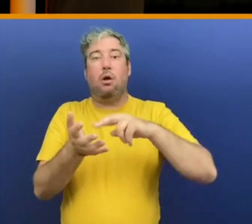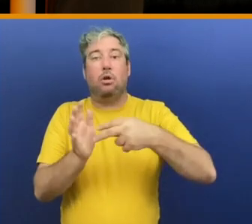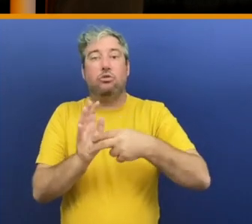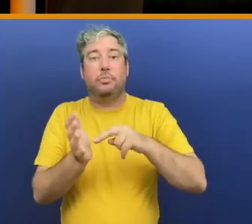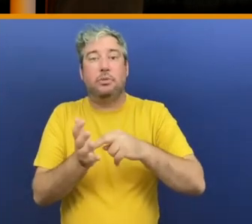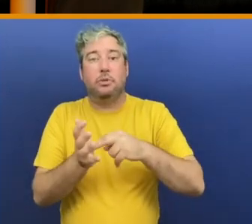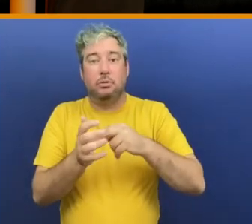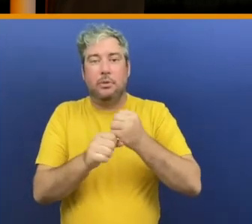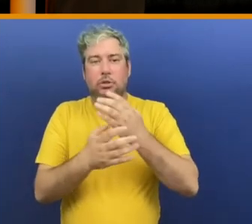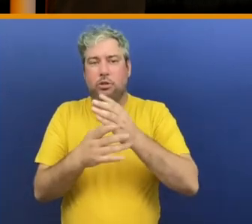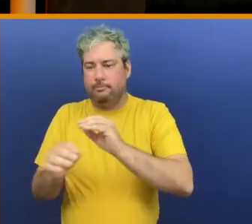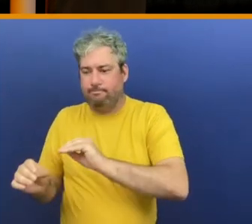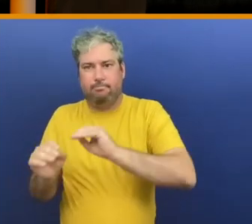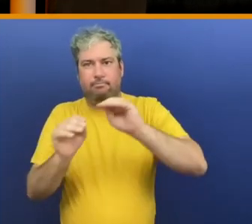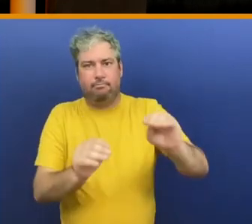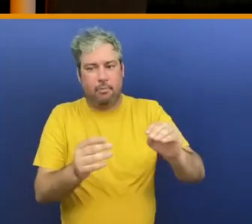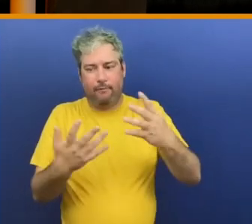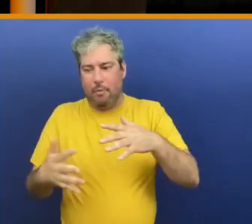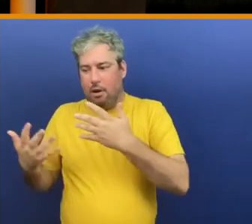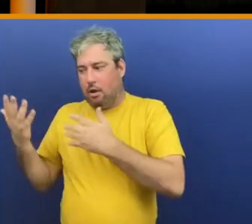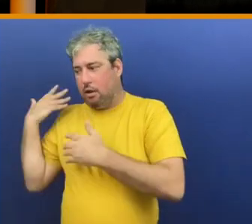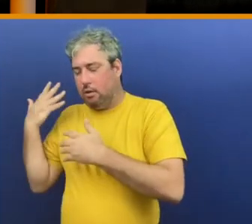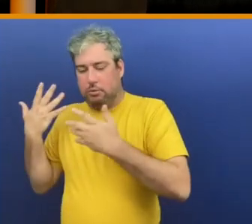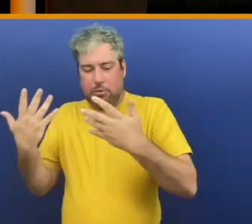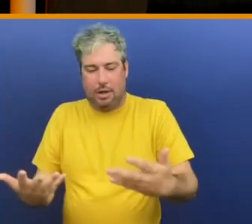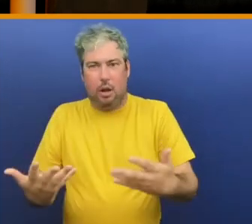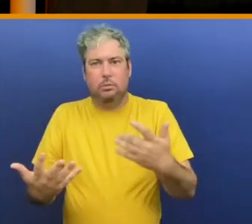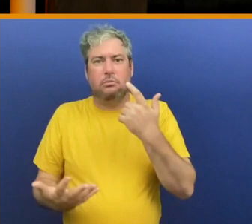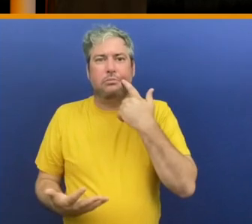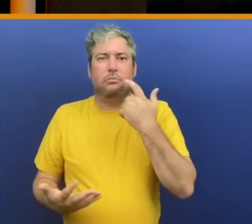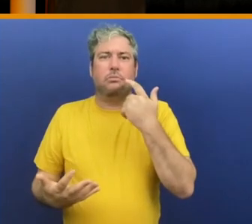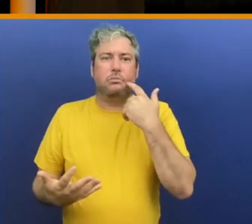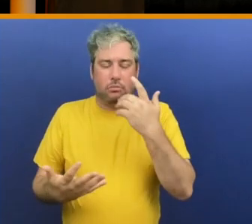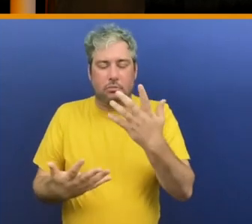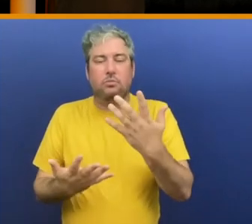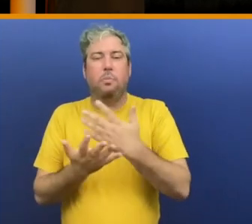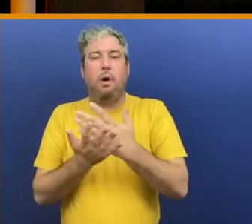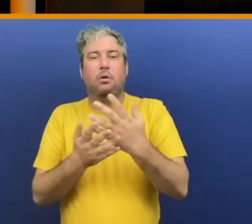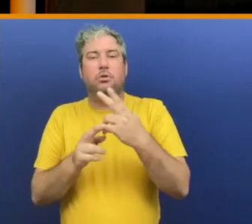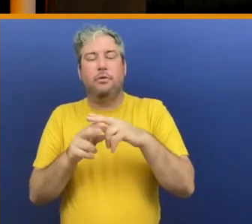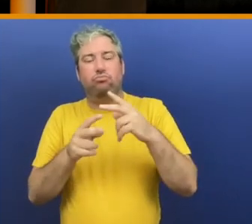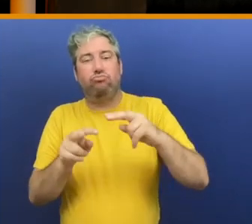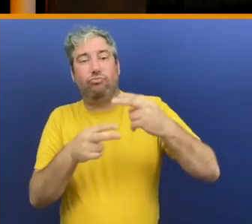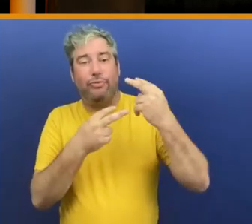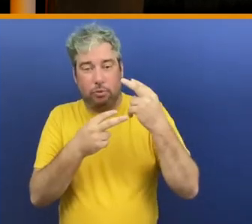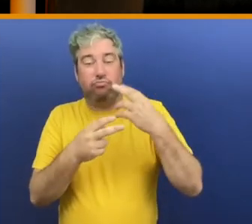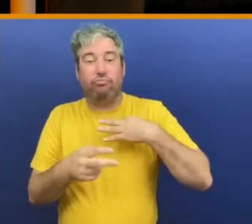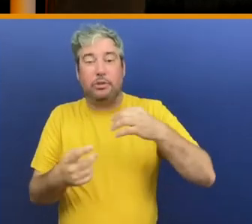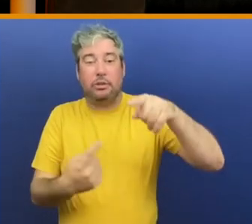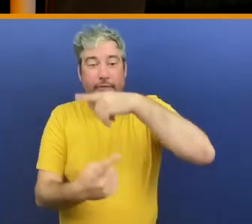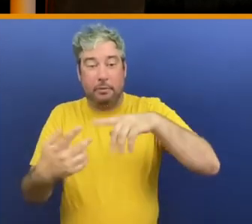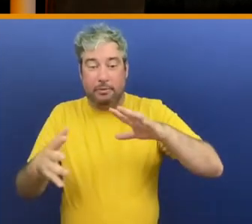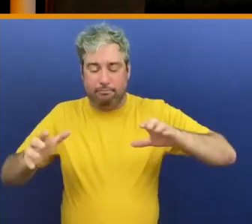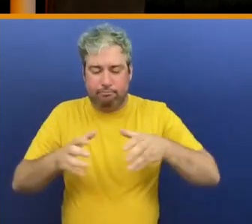of the review process, as Flo said, representatives from all the different groups started meeting regularly in a party bodies forum, which seems to be working